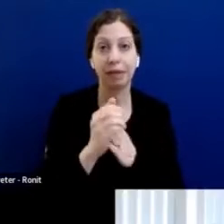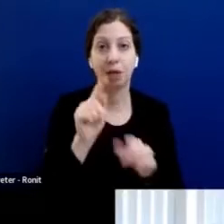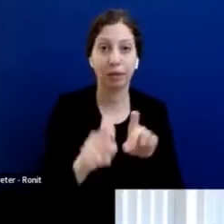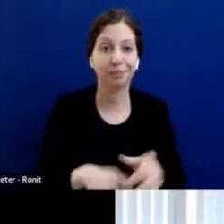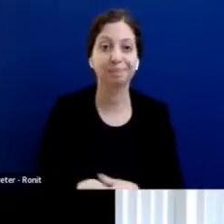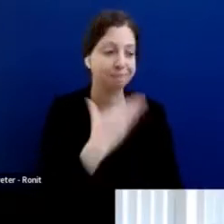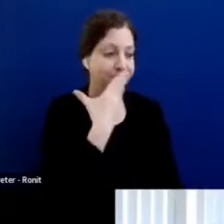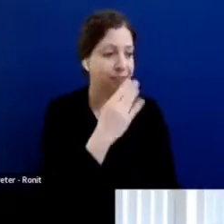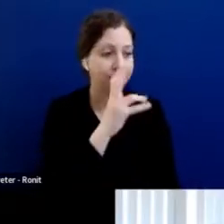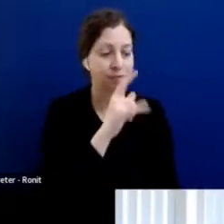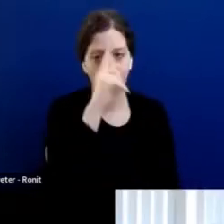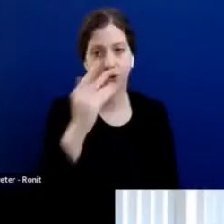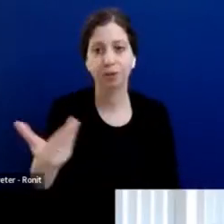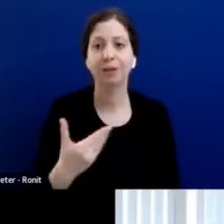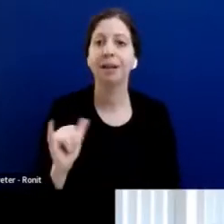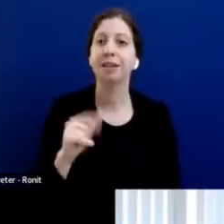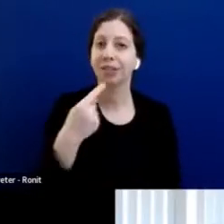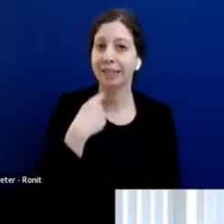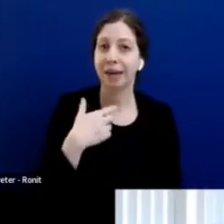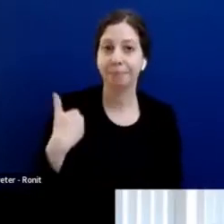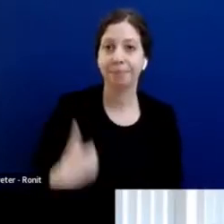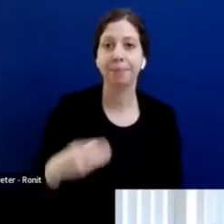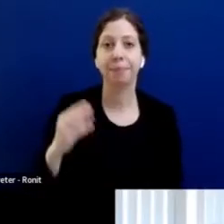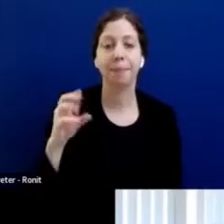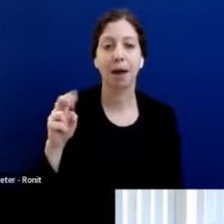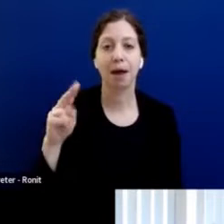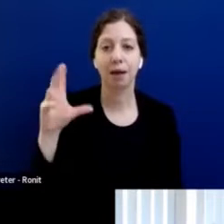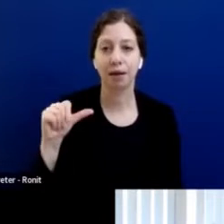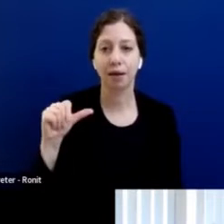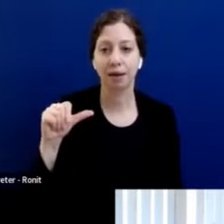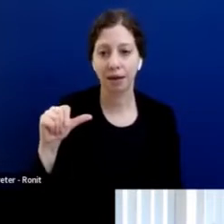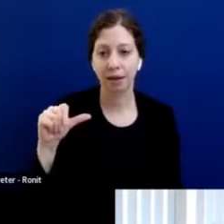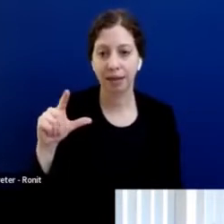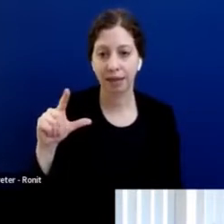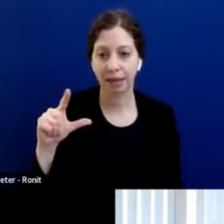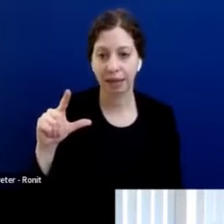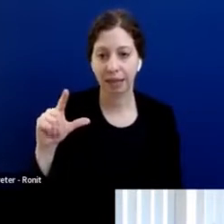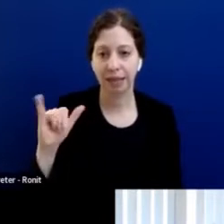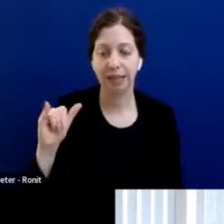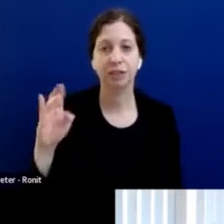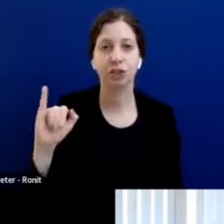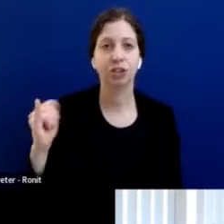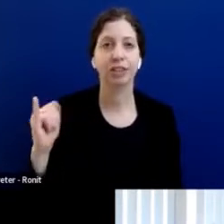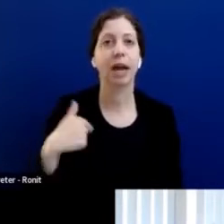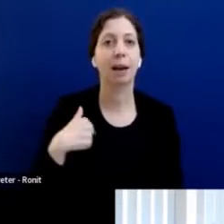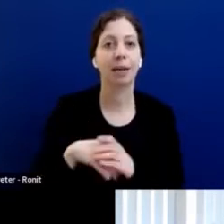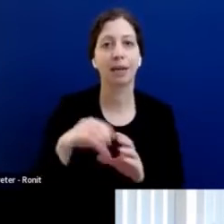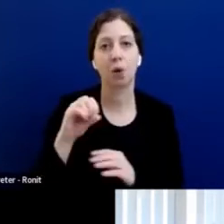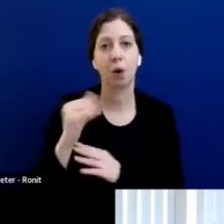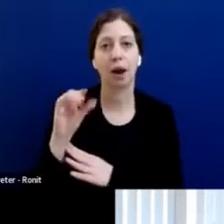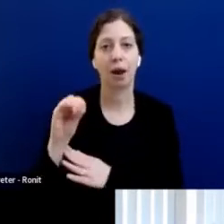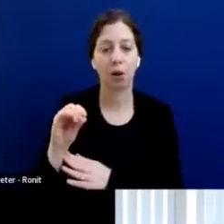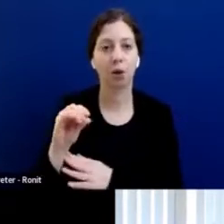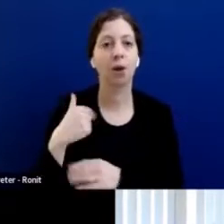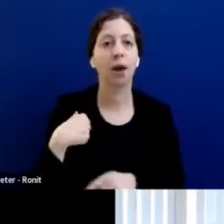for that introduction. Like she said, I'm Monica Litchi. I'm located in Columbus, Ohio. I'm the program director for the Ohio